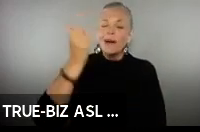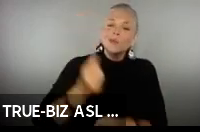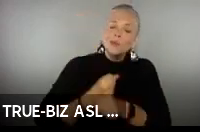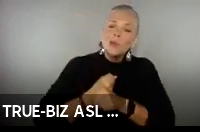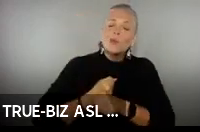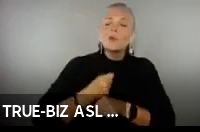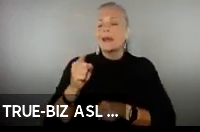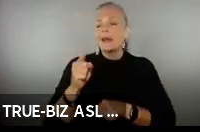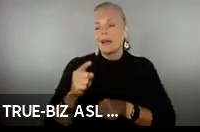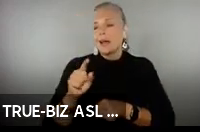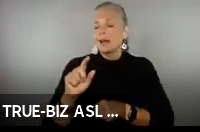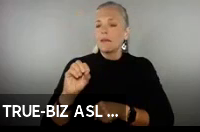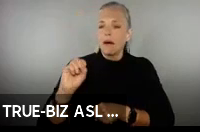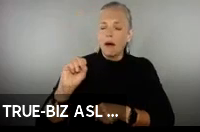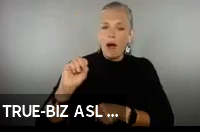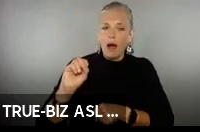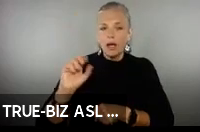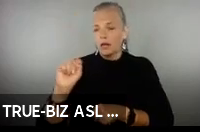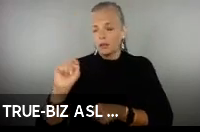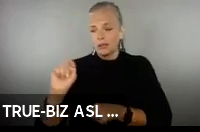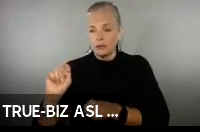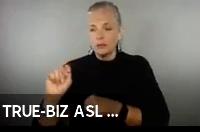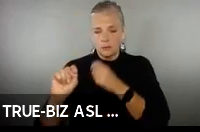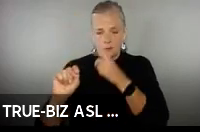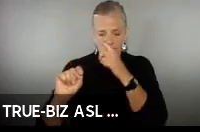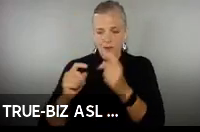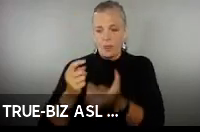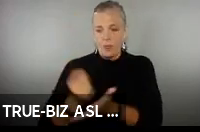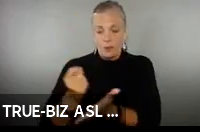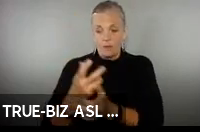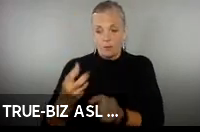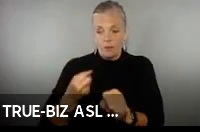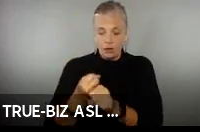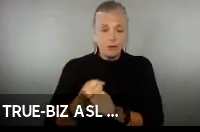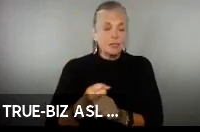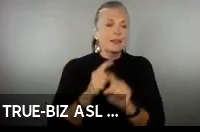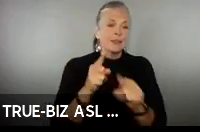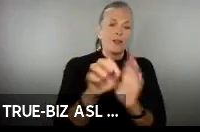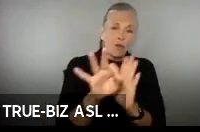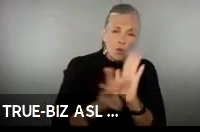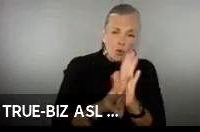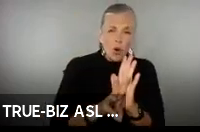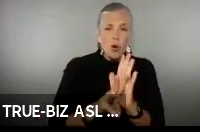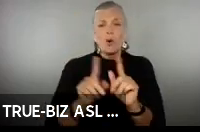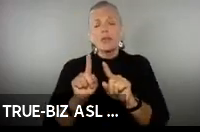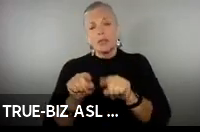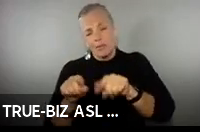Fort Worth, went to support group meetings, just did all this that I'm just so insanely lucky to have gotten.